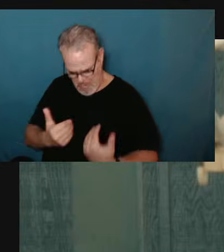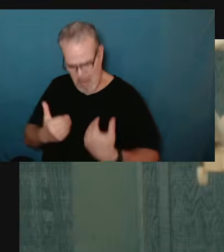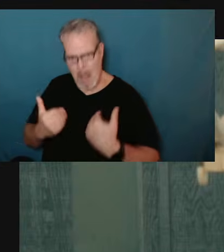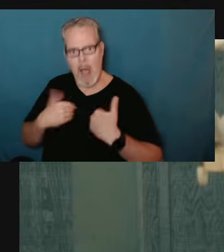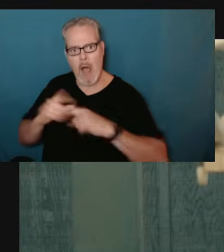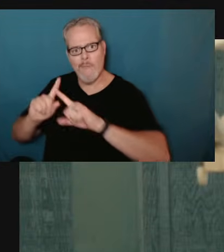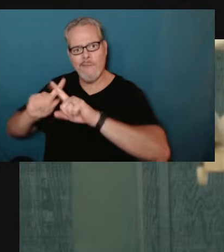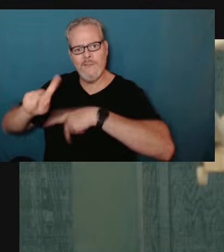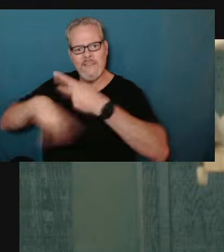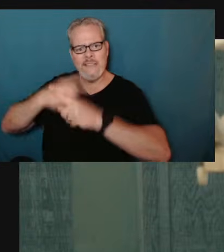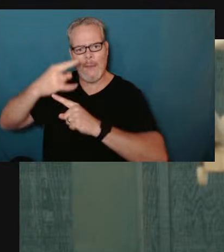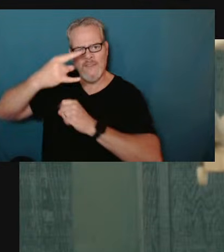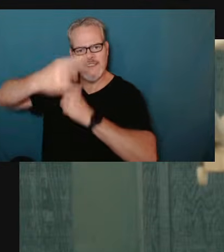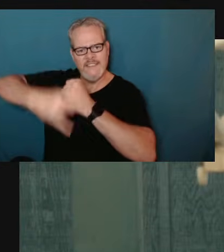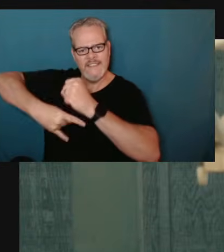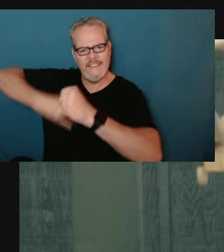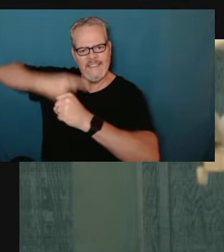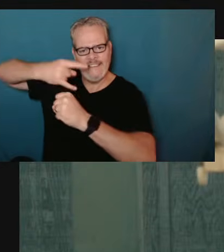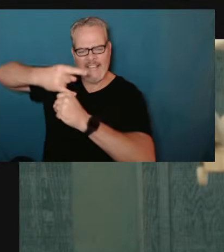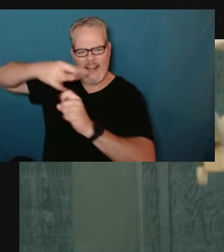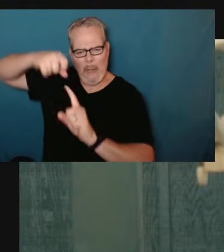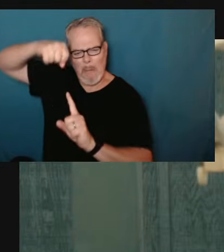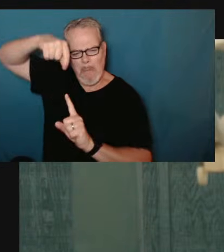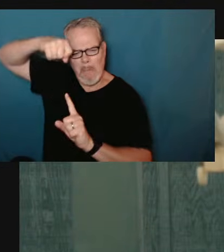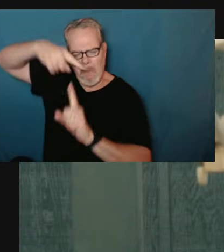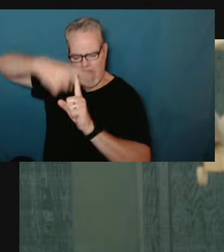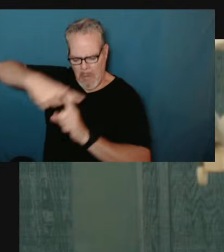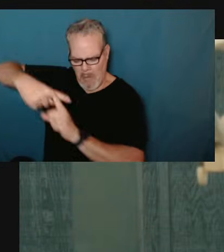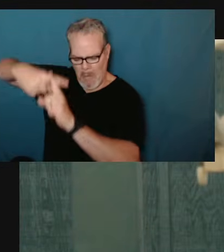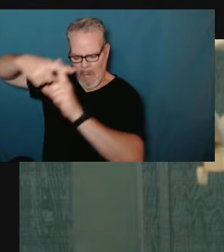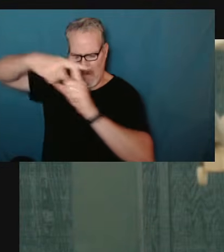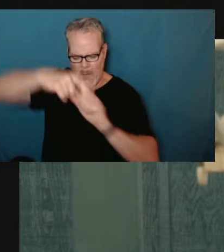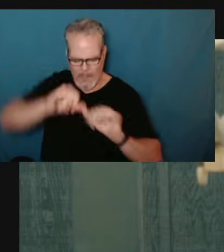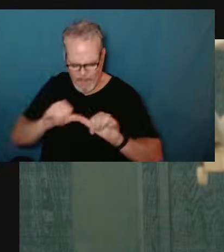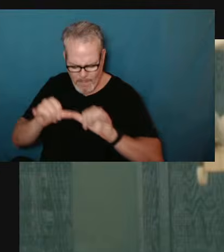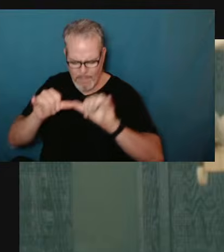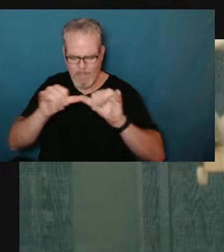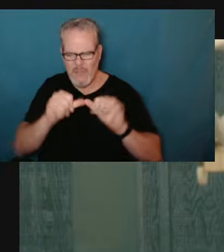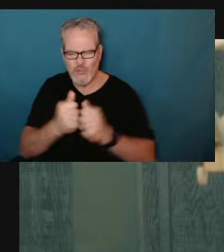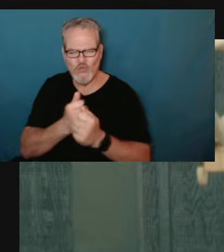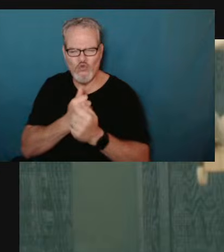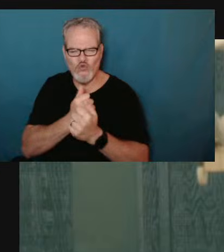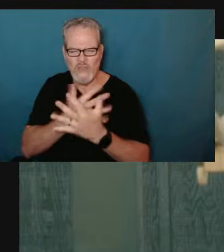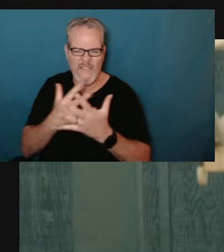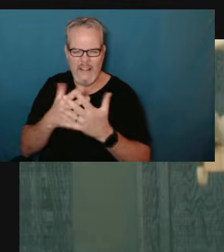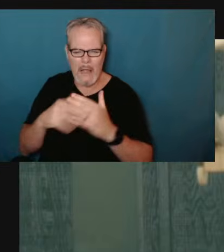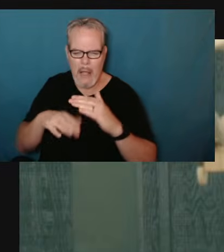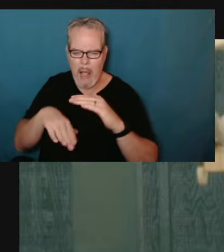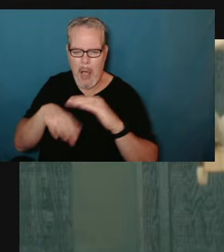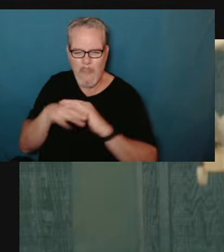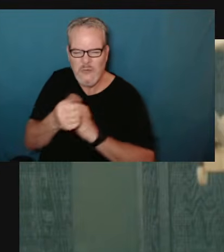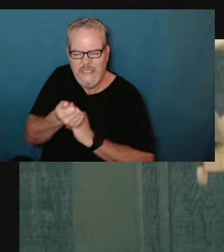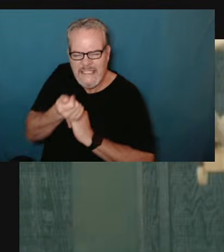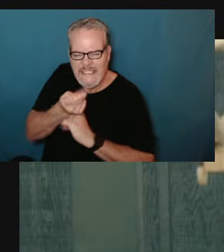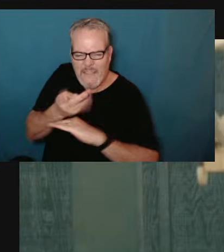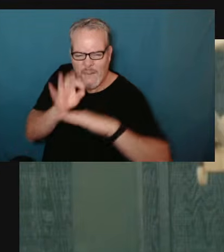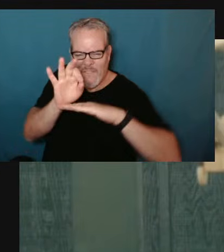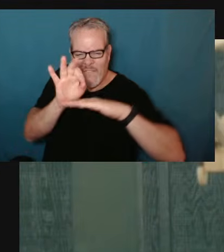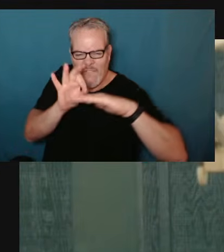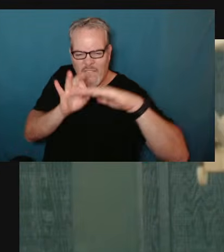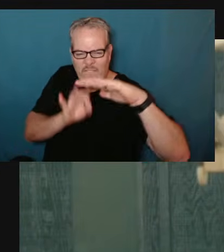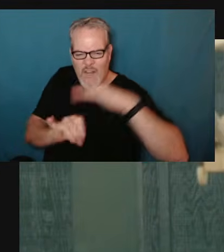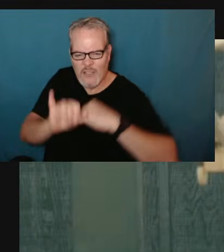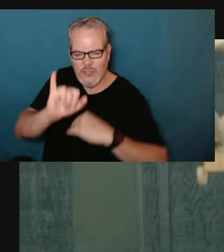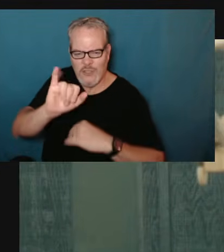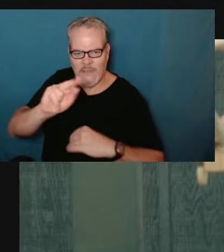data, and we can measure the entire volcano to fractions of an inch. These are capabilities that